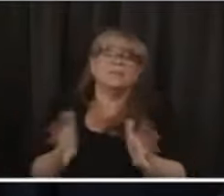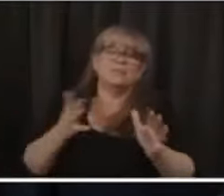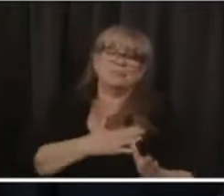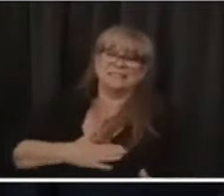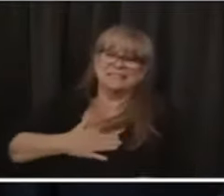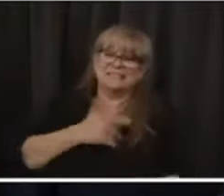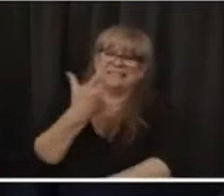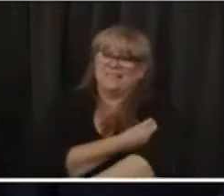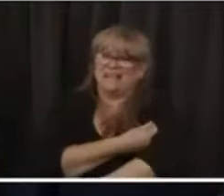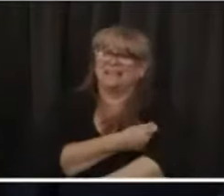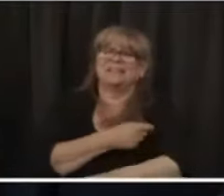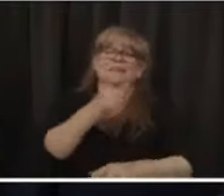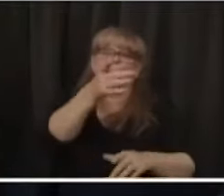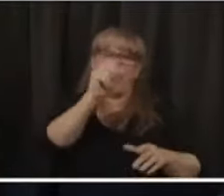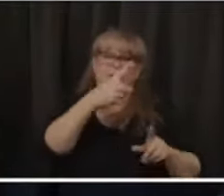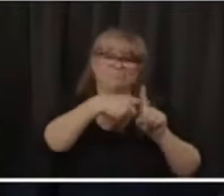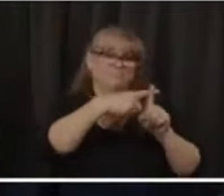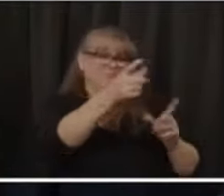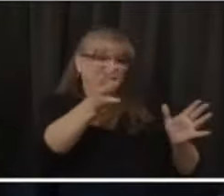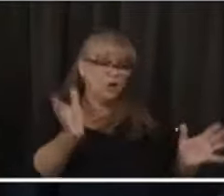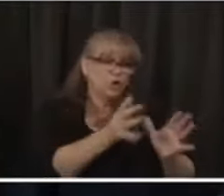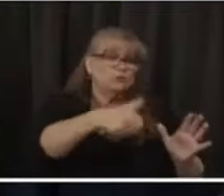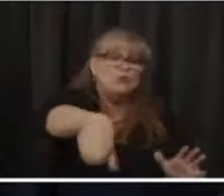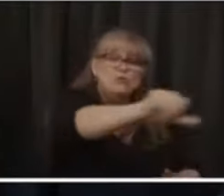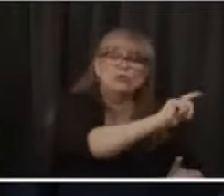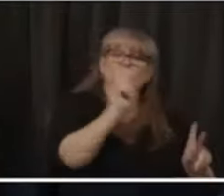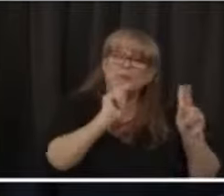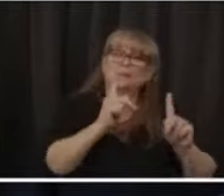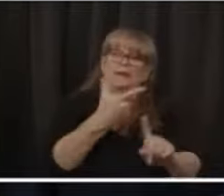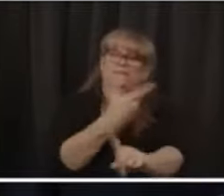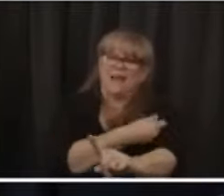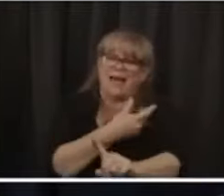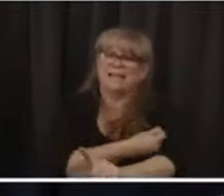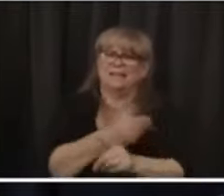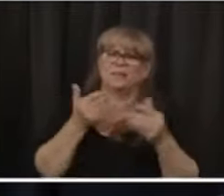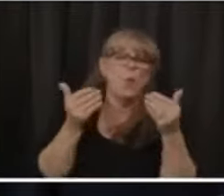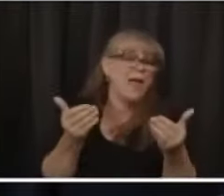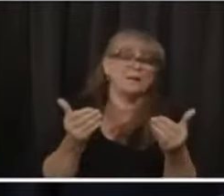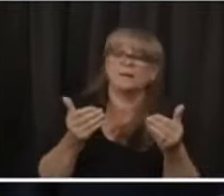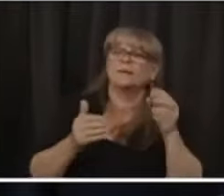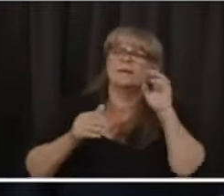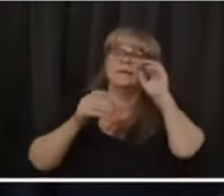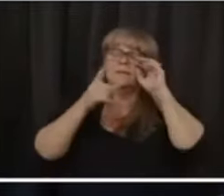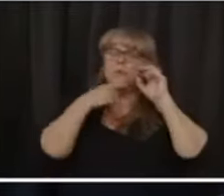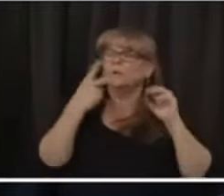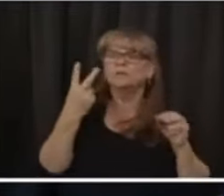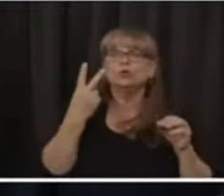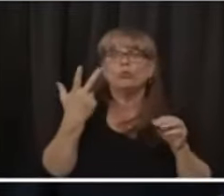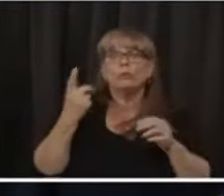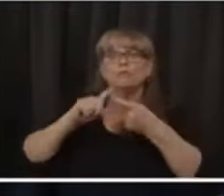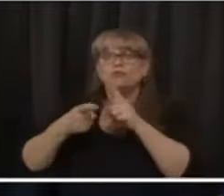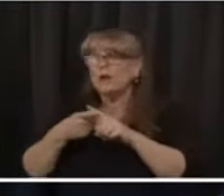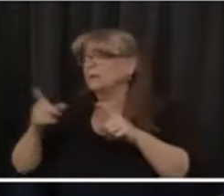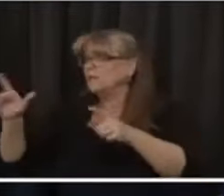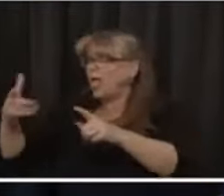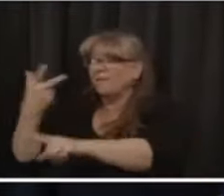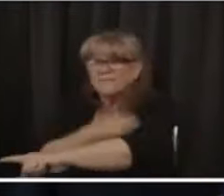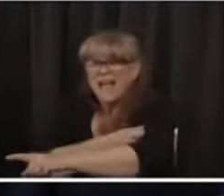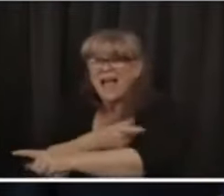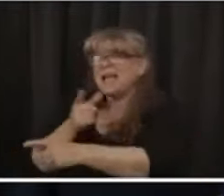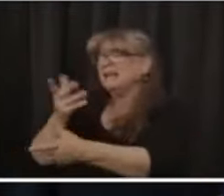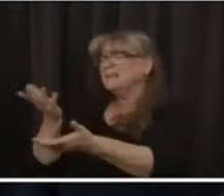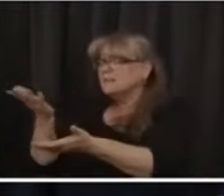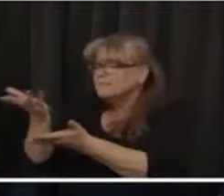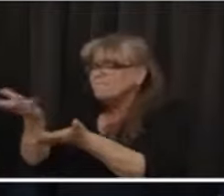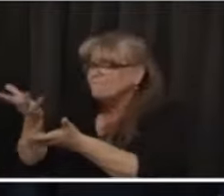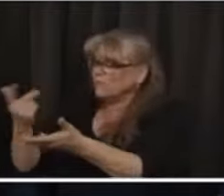and encourage others who haven't been vaccinated to do the same. If you have 2 or 3 friends, if your family hasn't been vaccinated, you all drive down to one of these sites, you